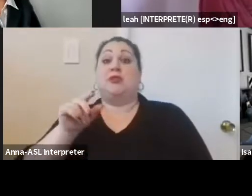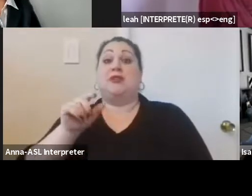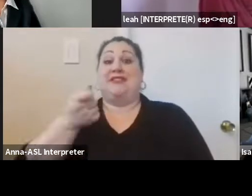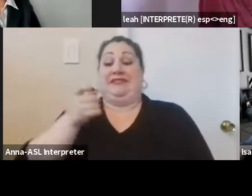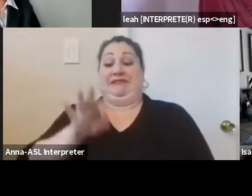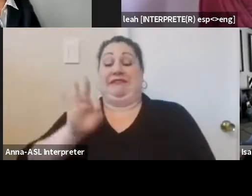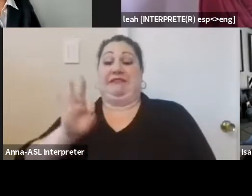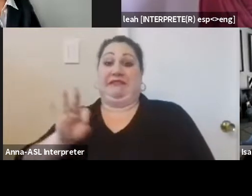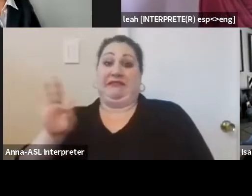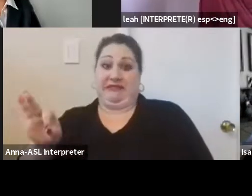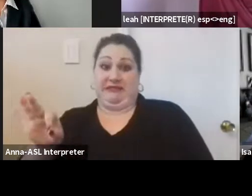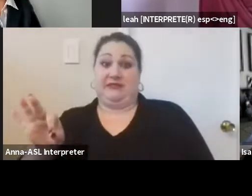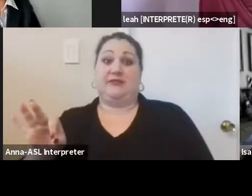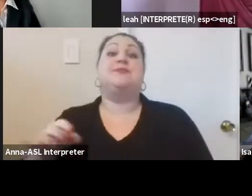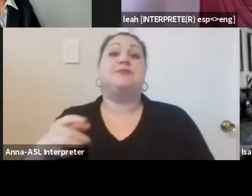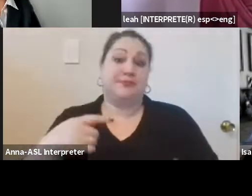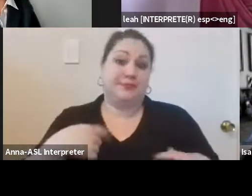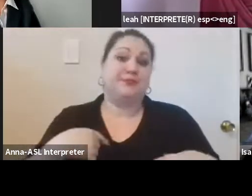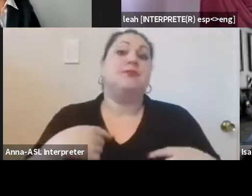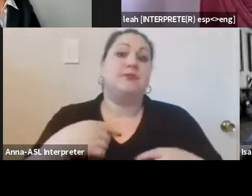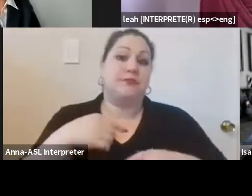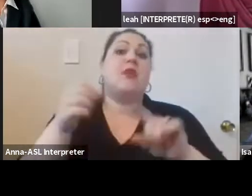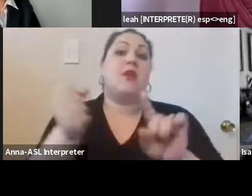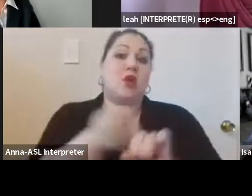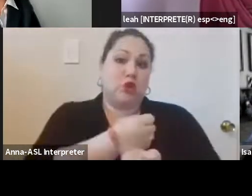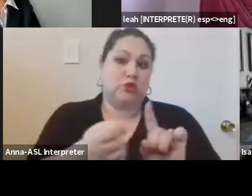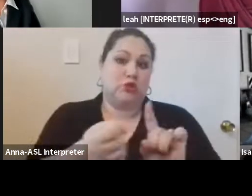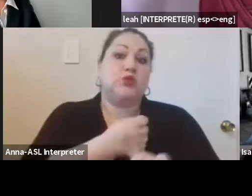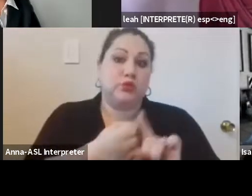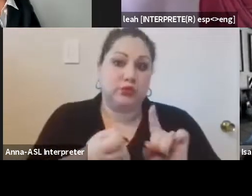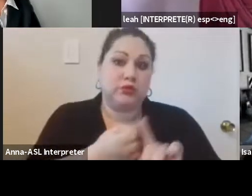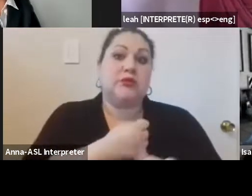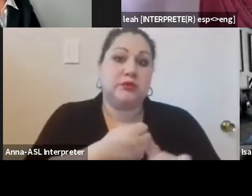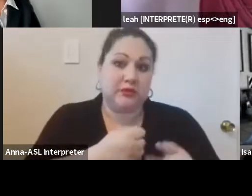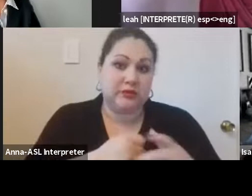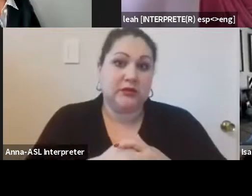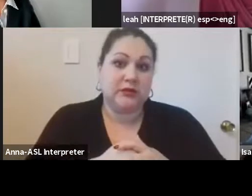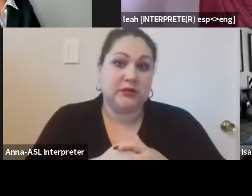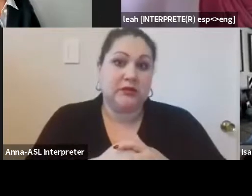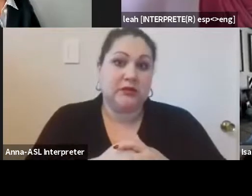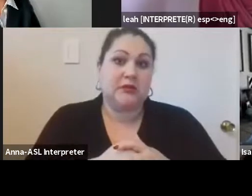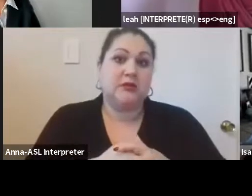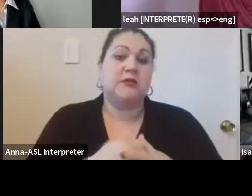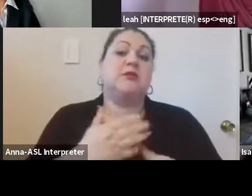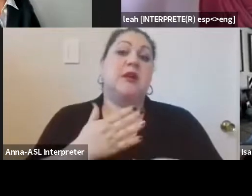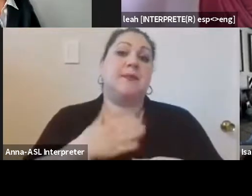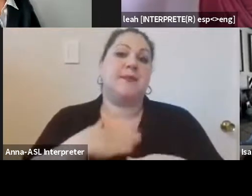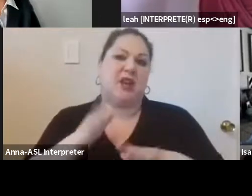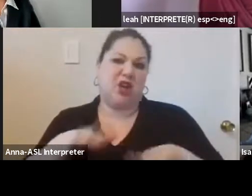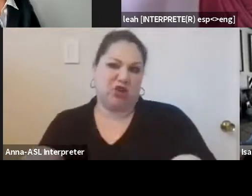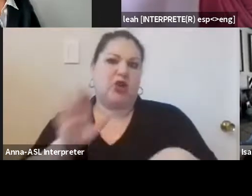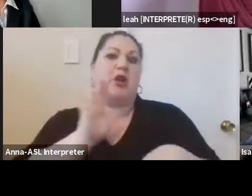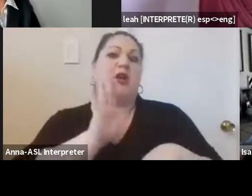was assaulted, abused by my child's father.